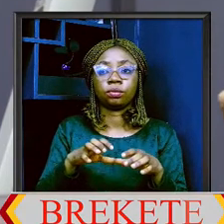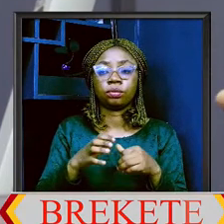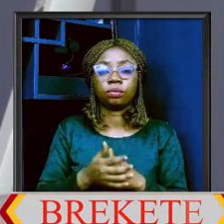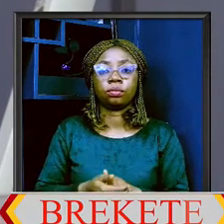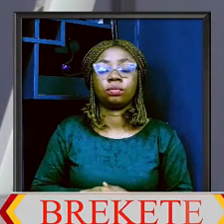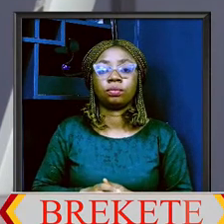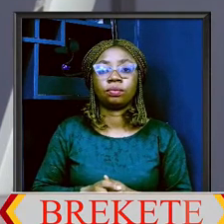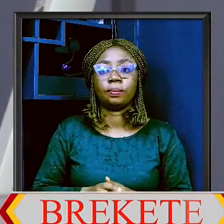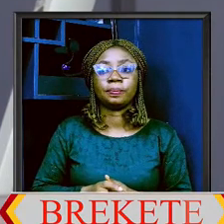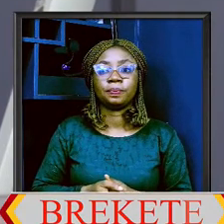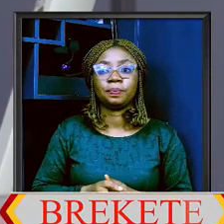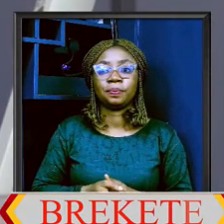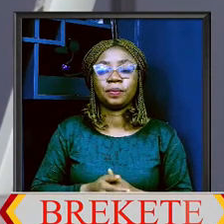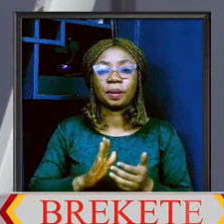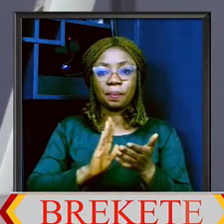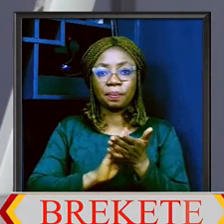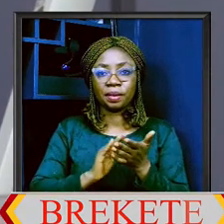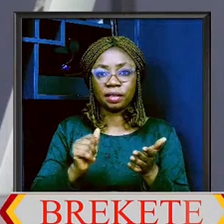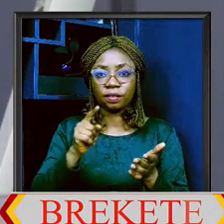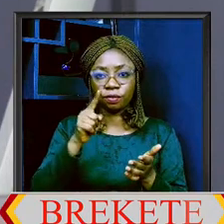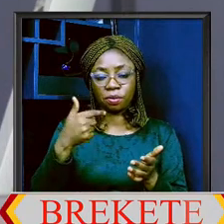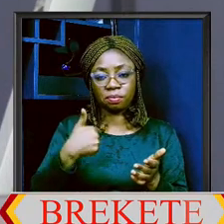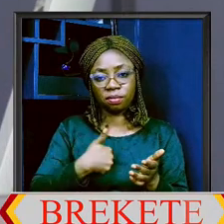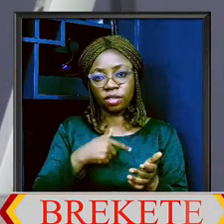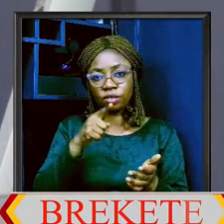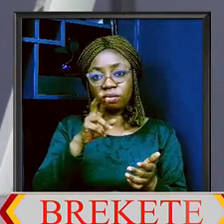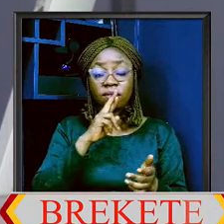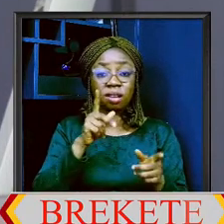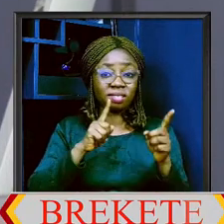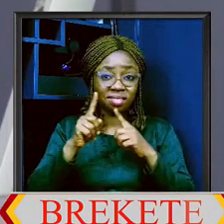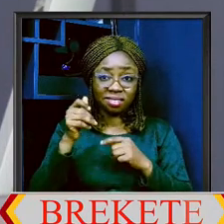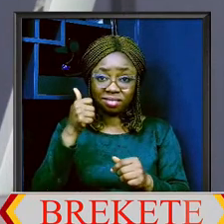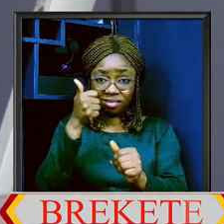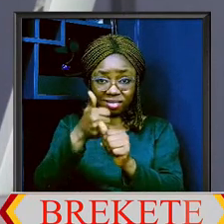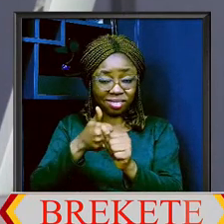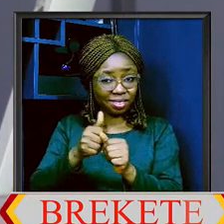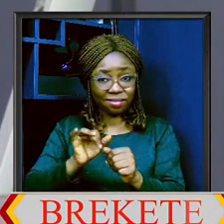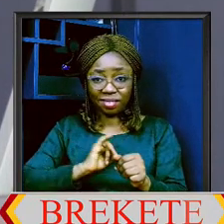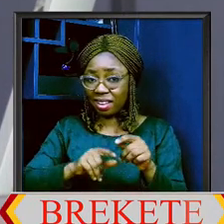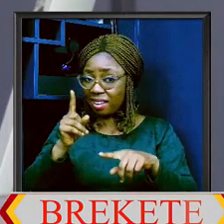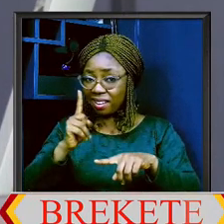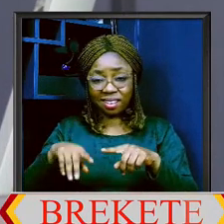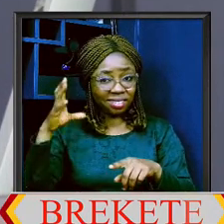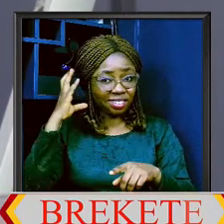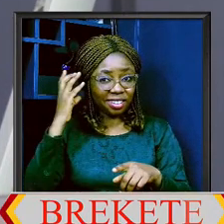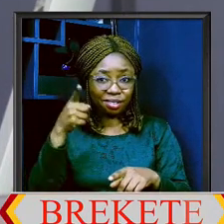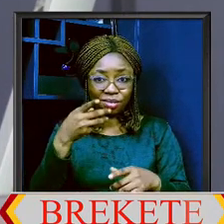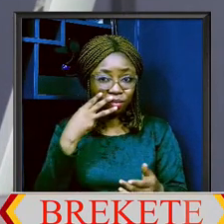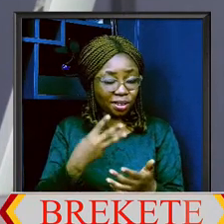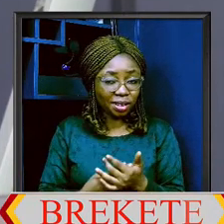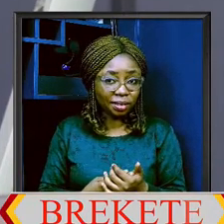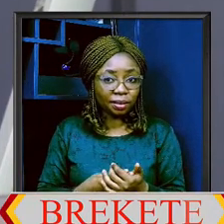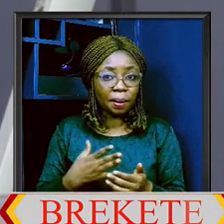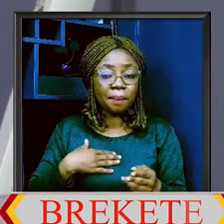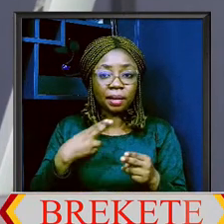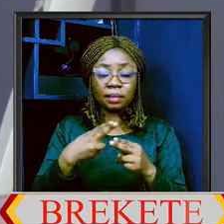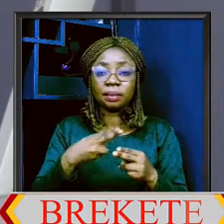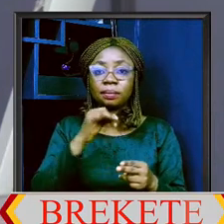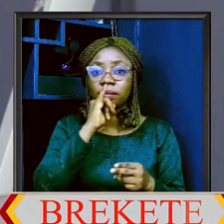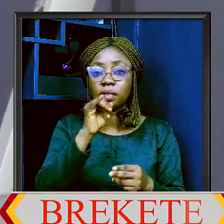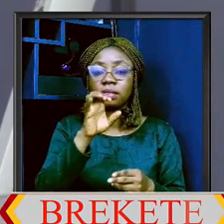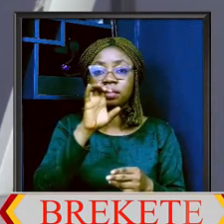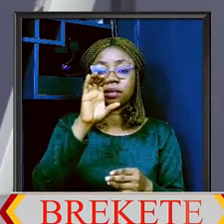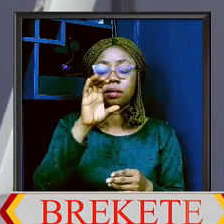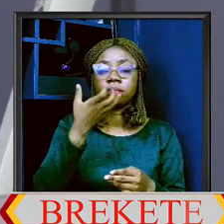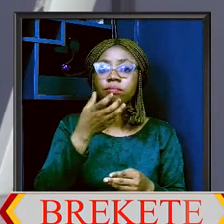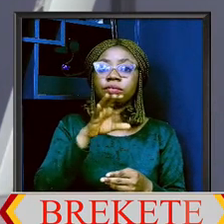he believe you me you are talking to yourself I know they hear you well ma okay sorry my